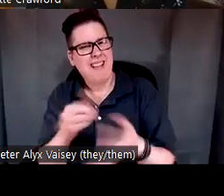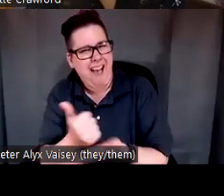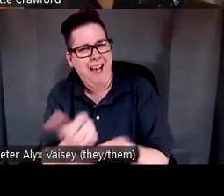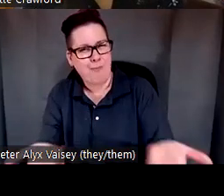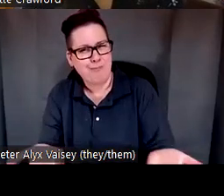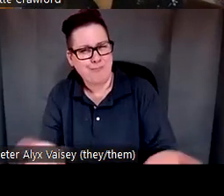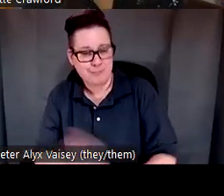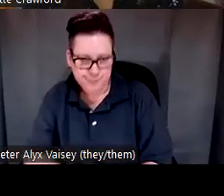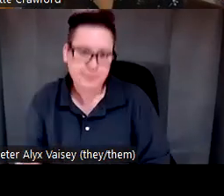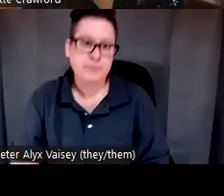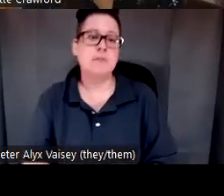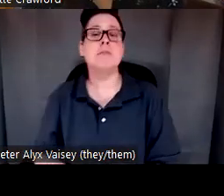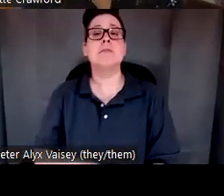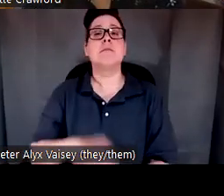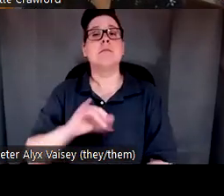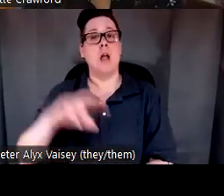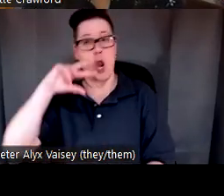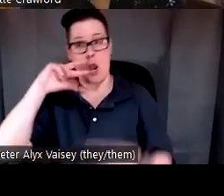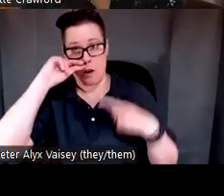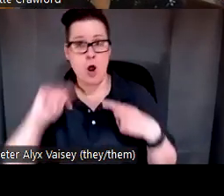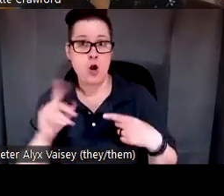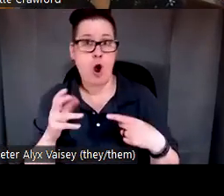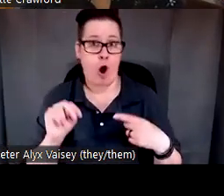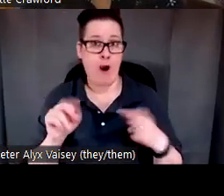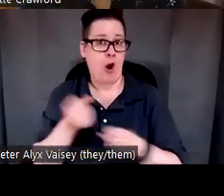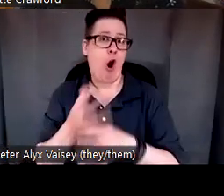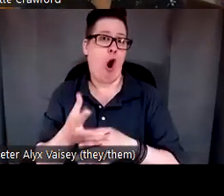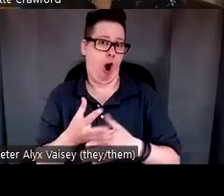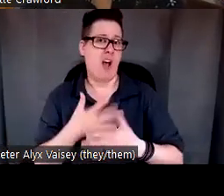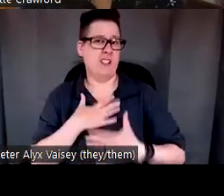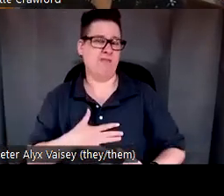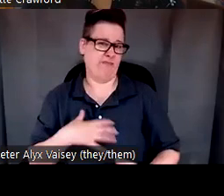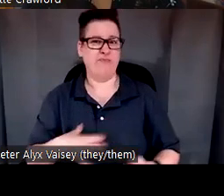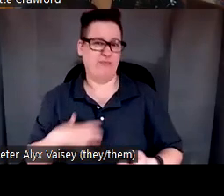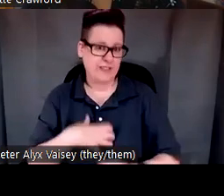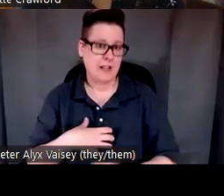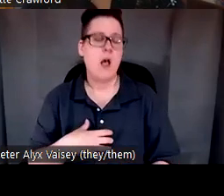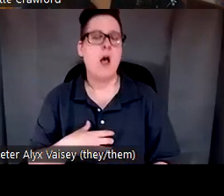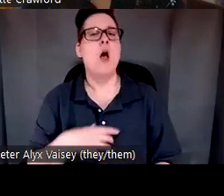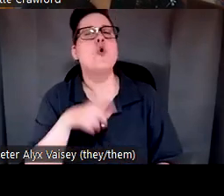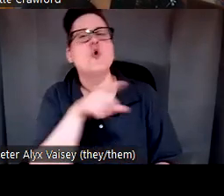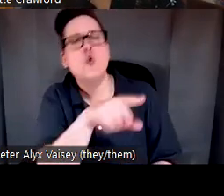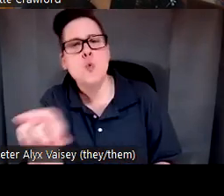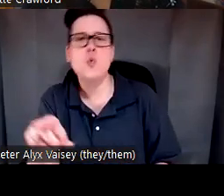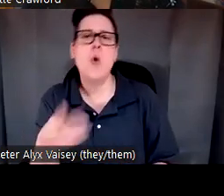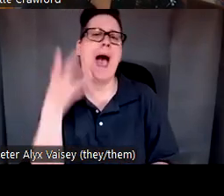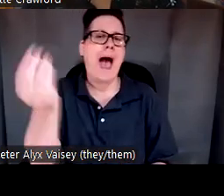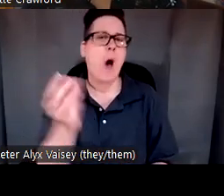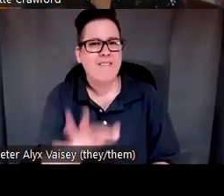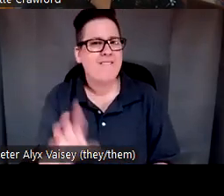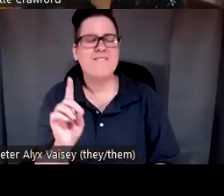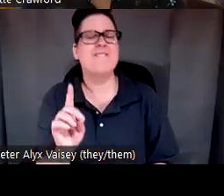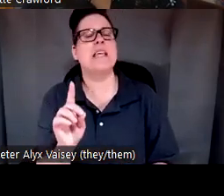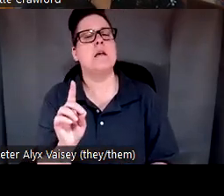Okay, there are side effects. And I'm going to tell you, if you're in the field, chances are you are not going to see any of these. These are going to be longer once they